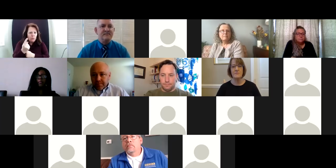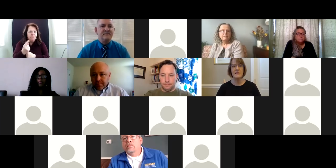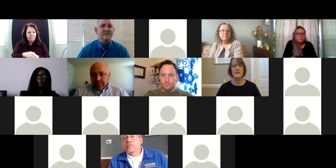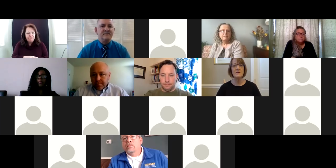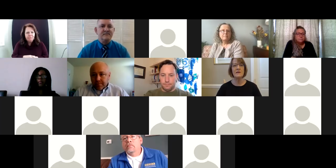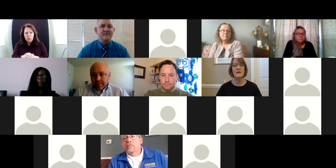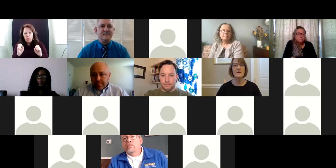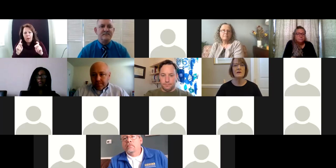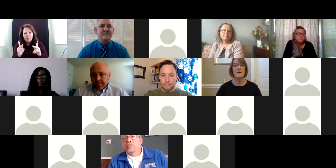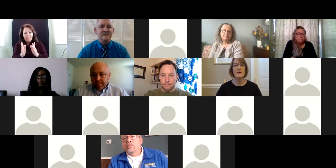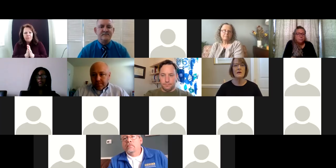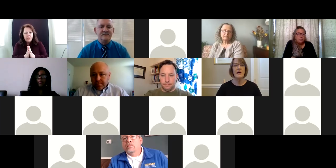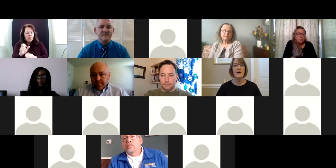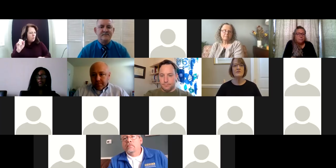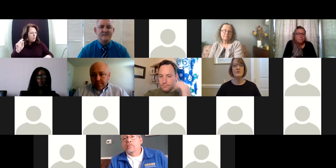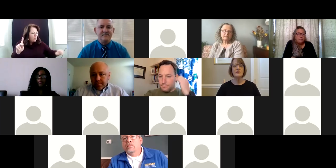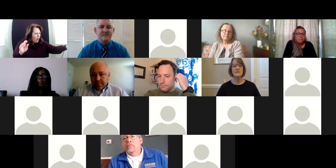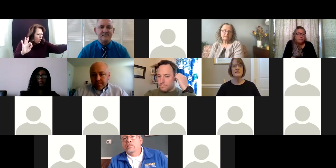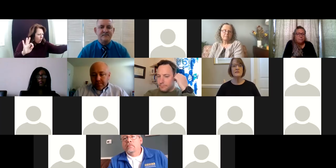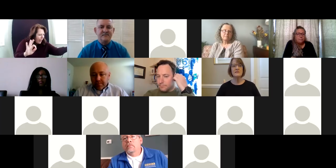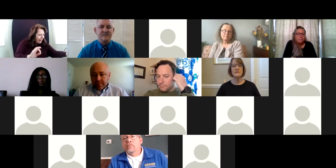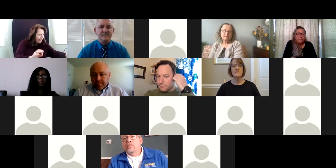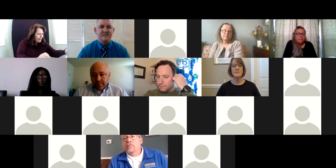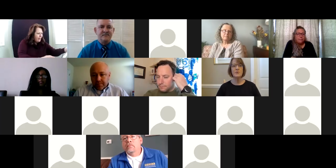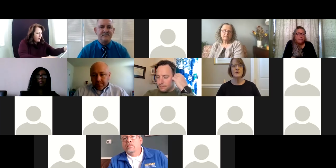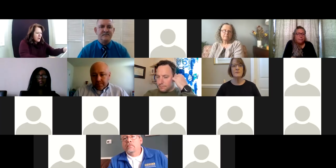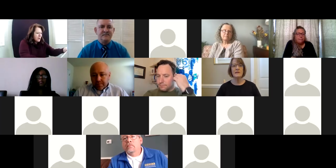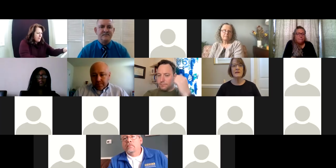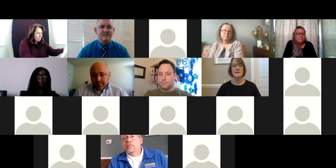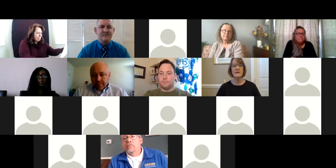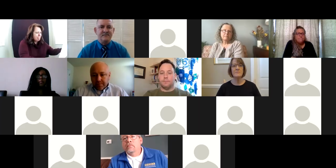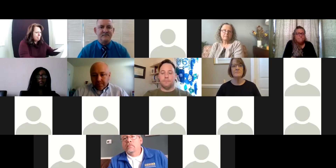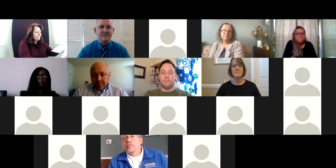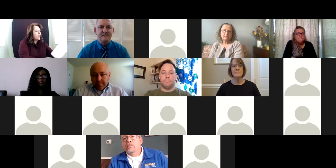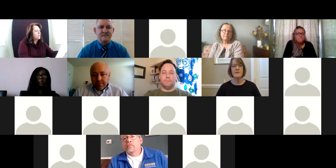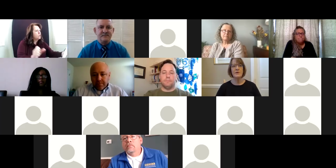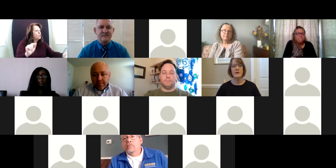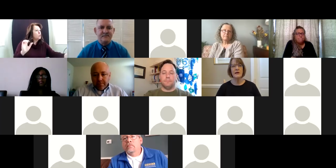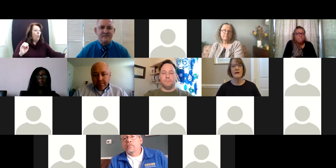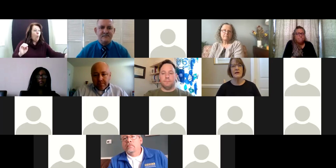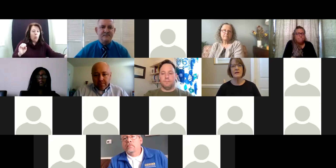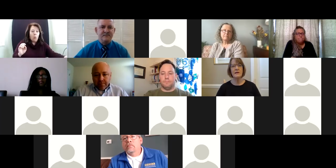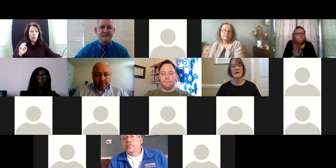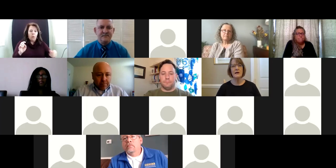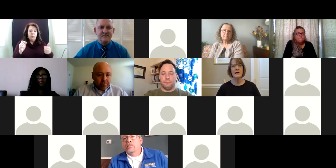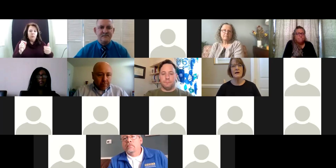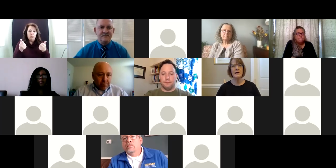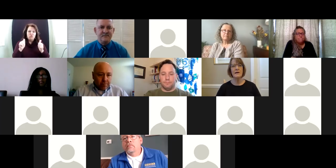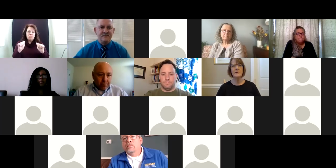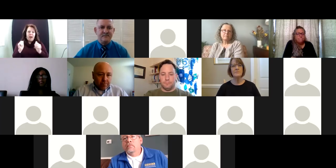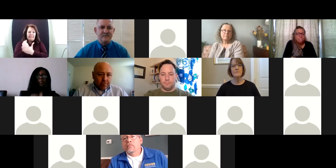commitment. So he's needed to leave the board meeting. Okay.